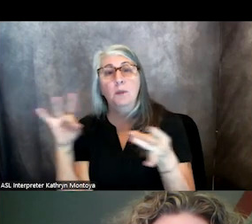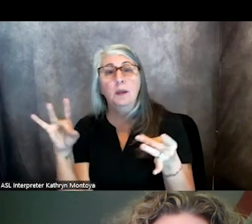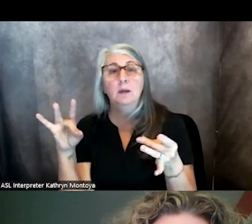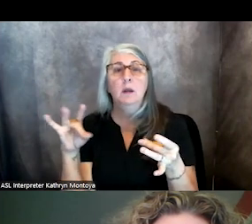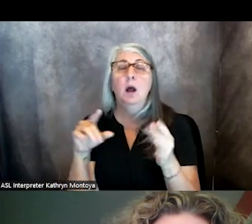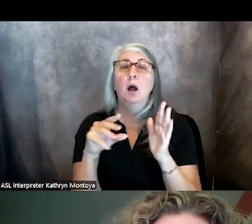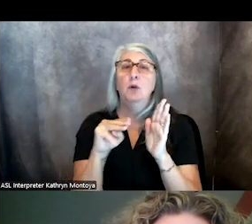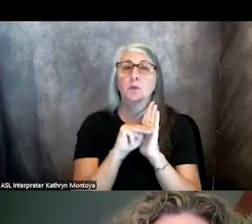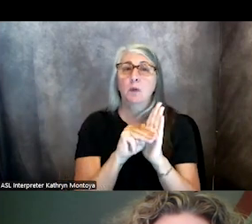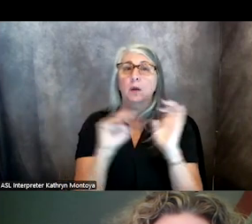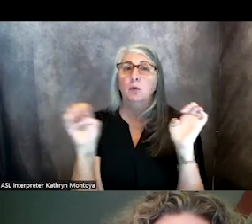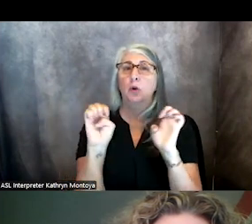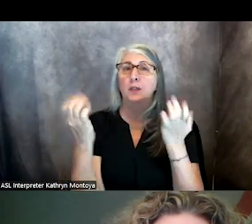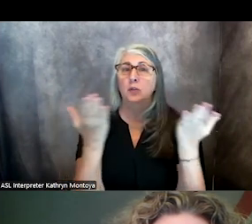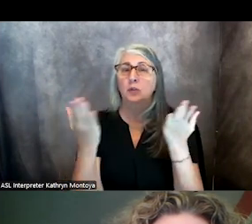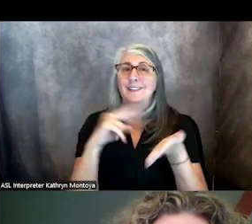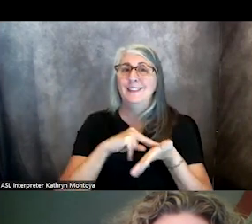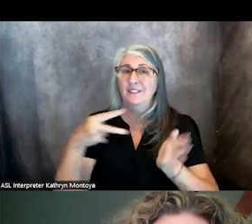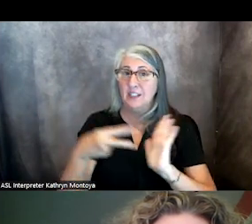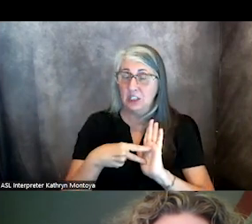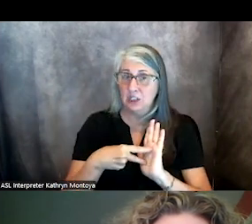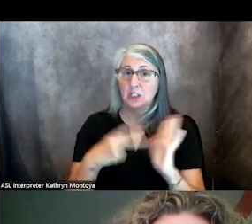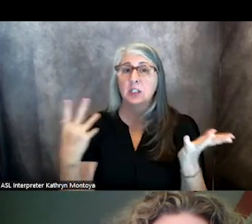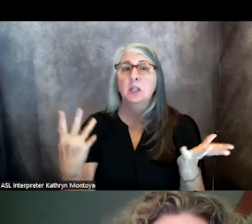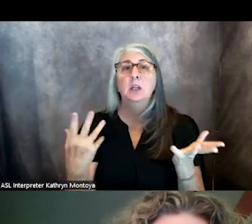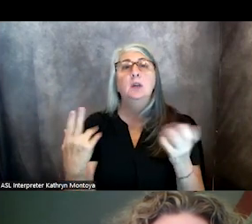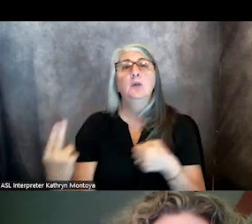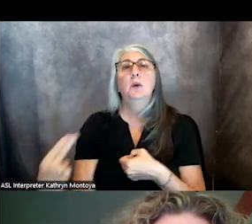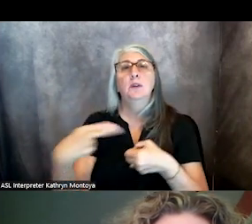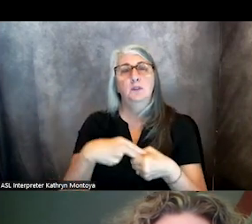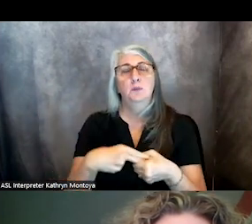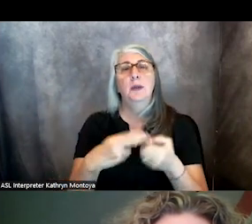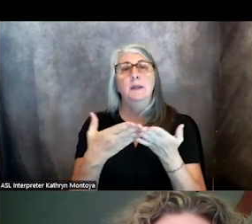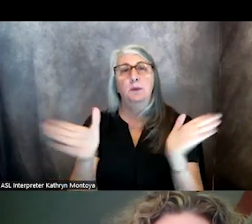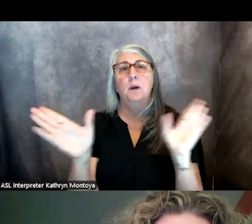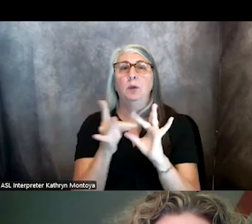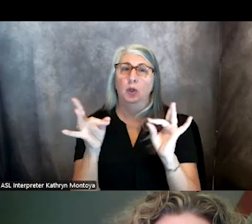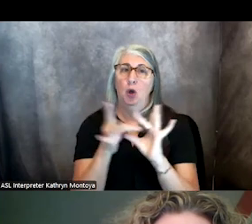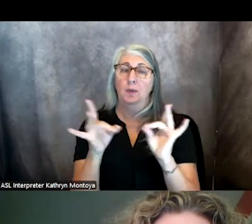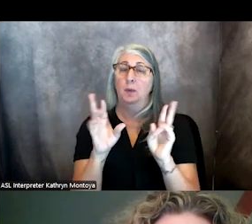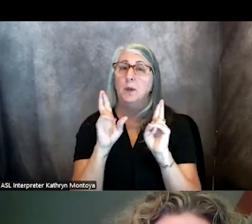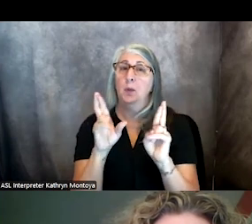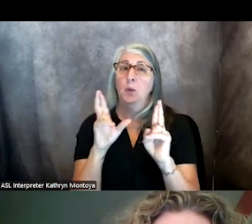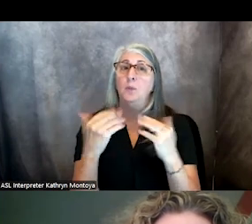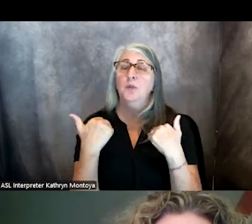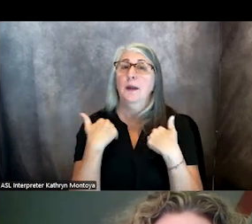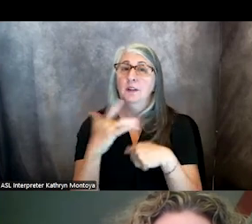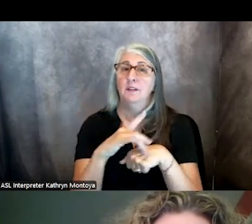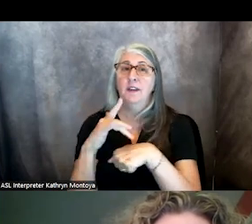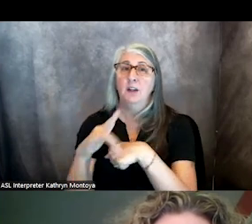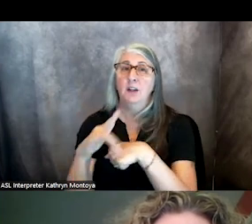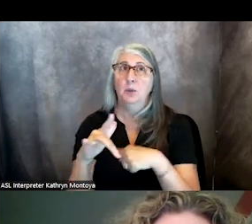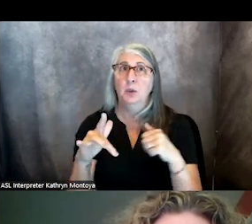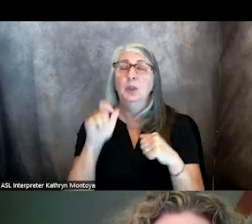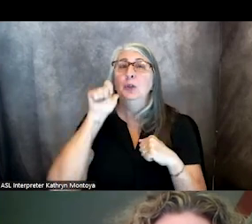service definitions to participate in that public comment. Again, we hope to have that as available as early